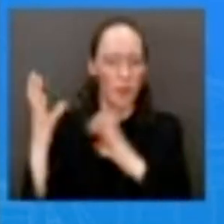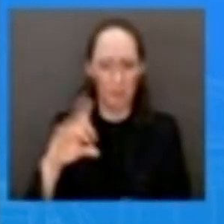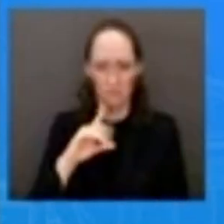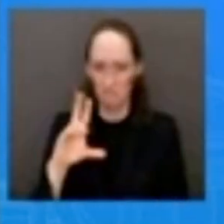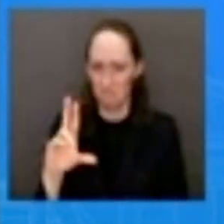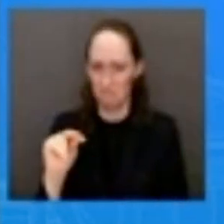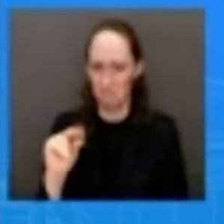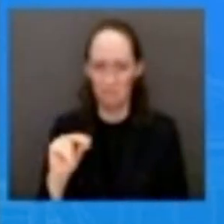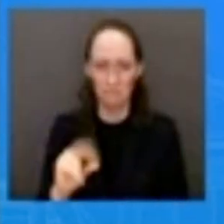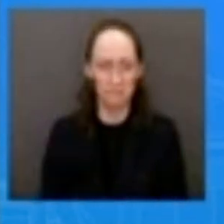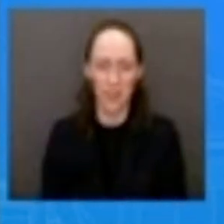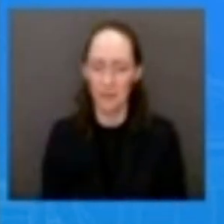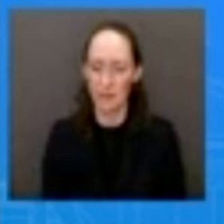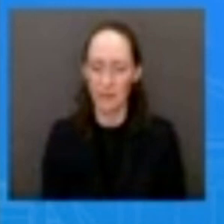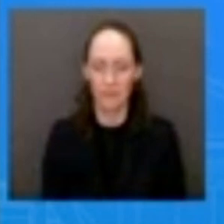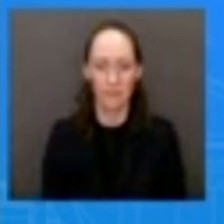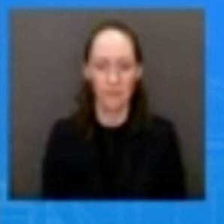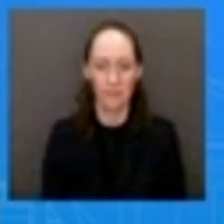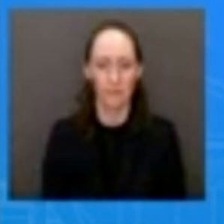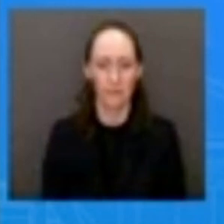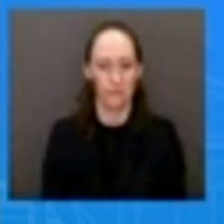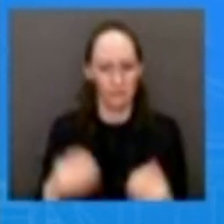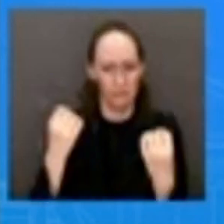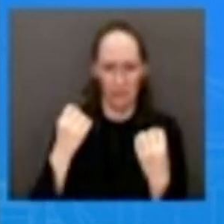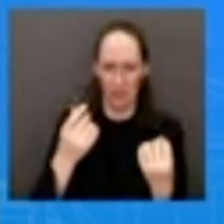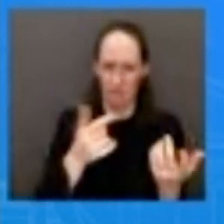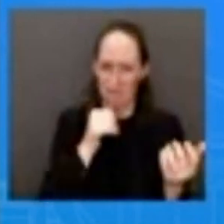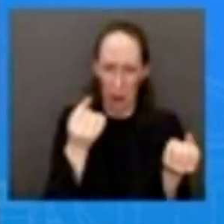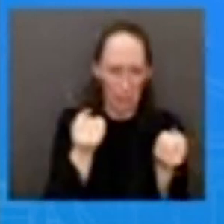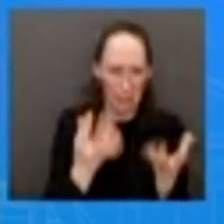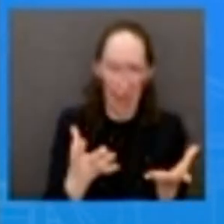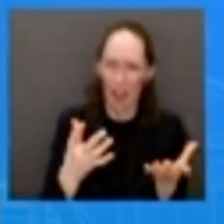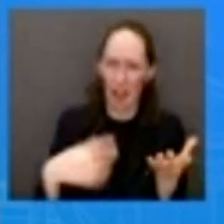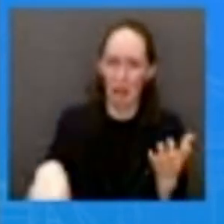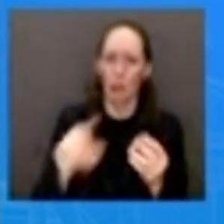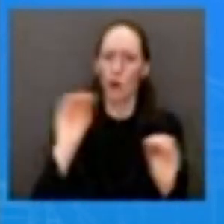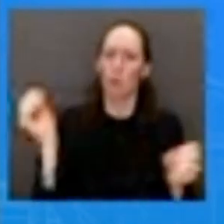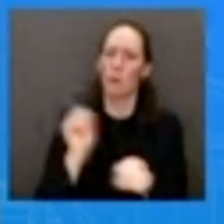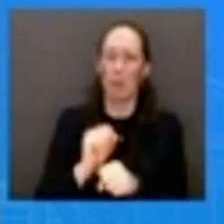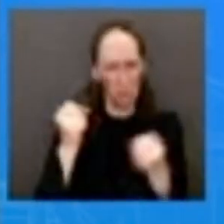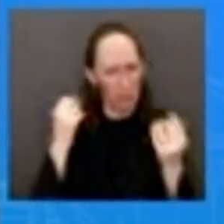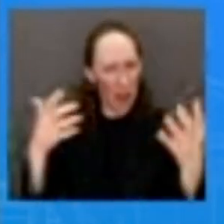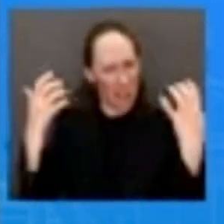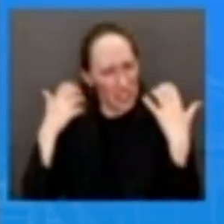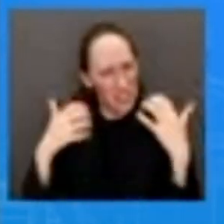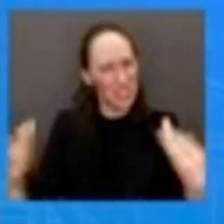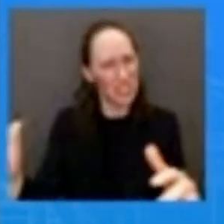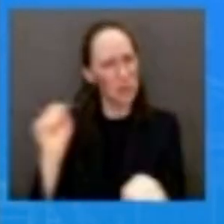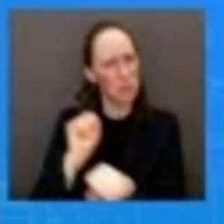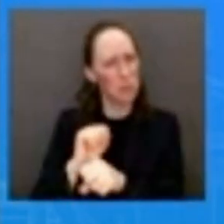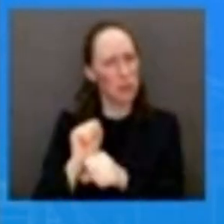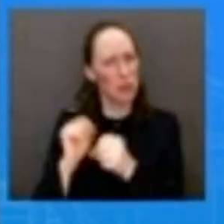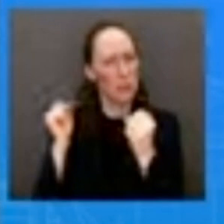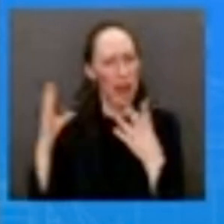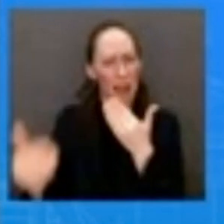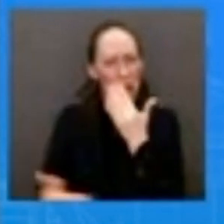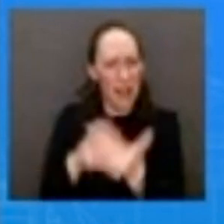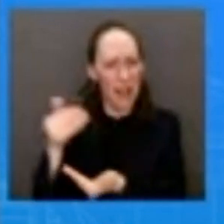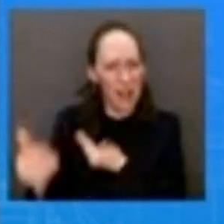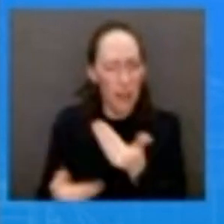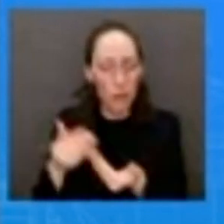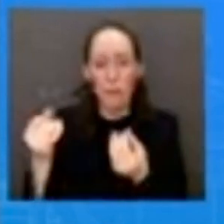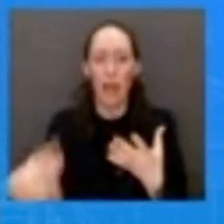More than 500,000 jobs were created last month, representing a very strong labor market. GDP grew by 2.9% just last